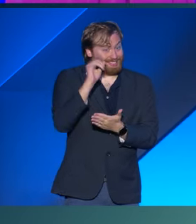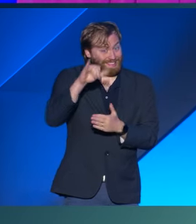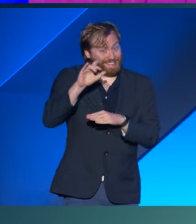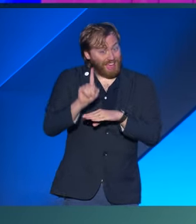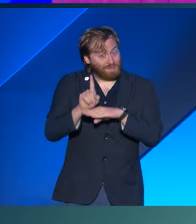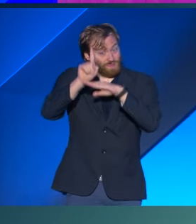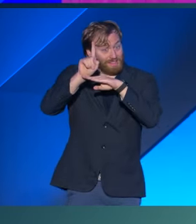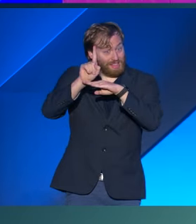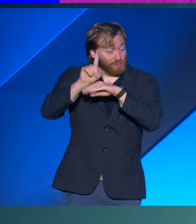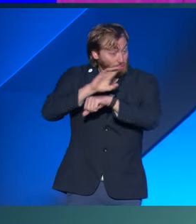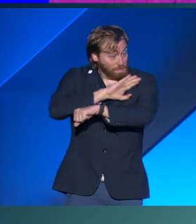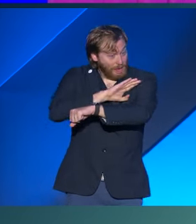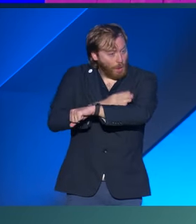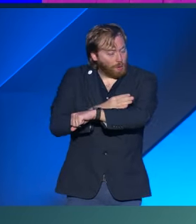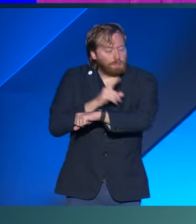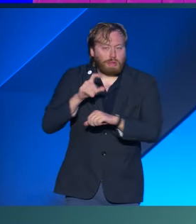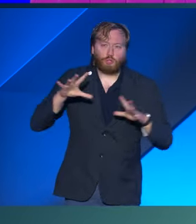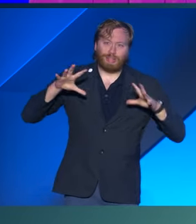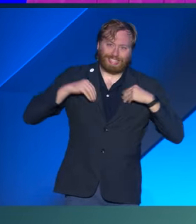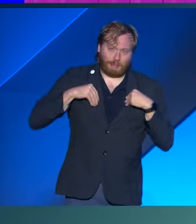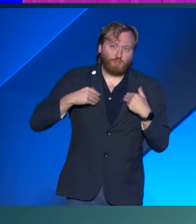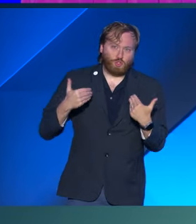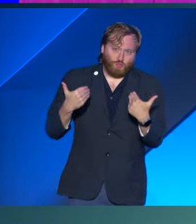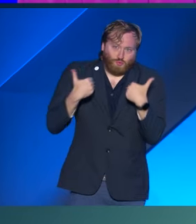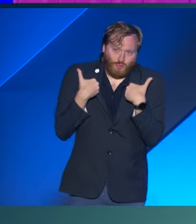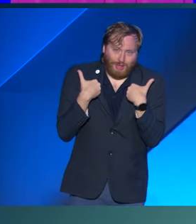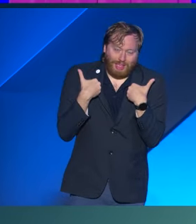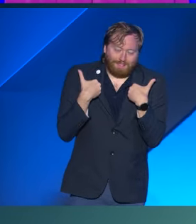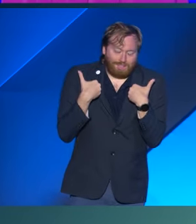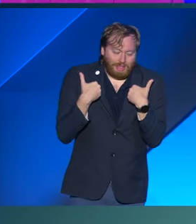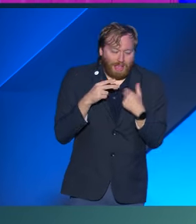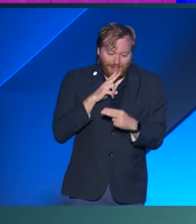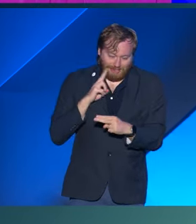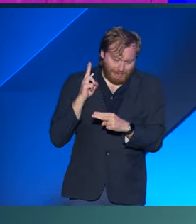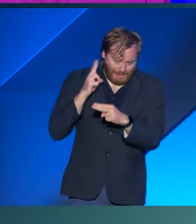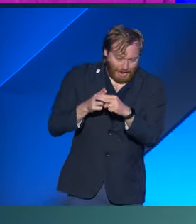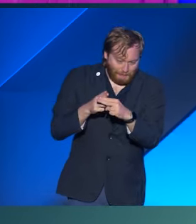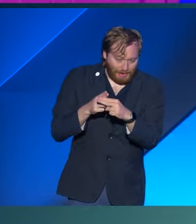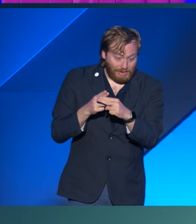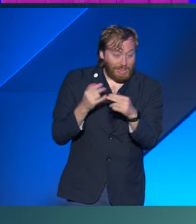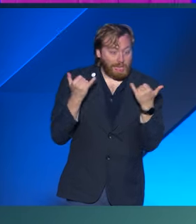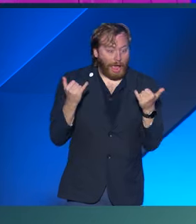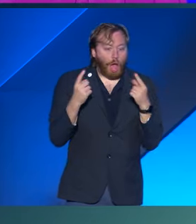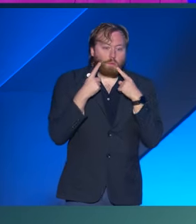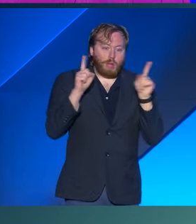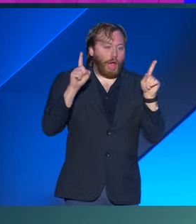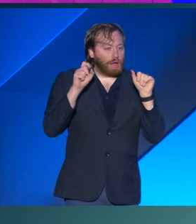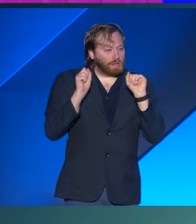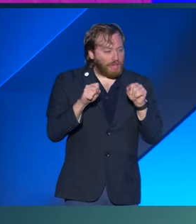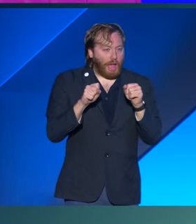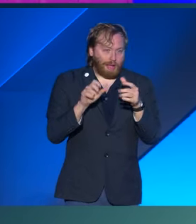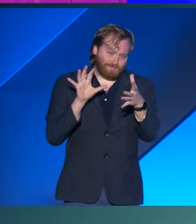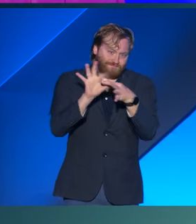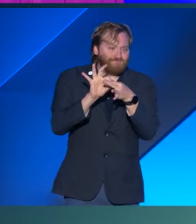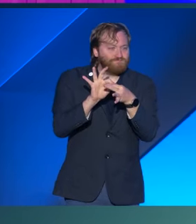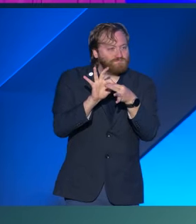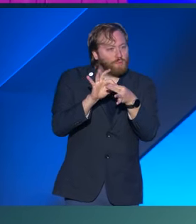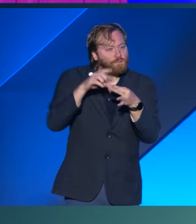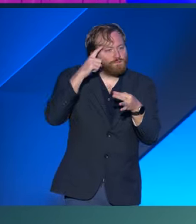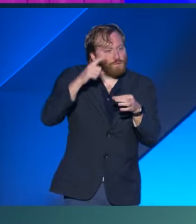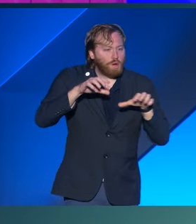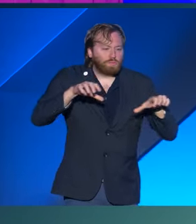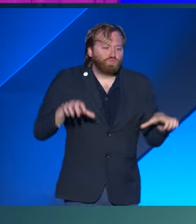its existence, name it, and only then can it be used for good. Are